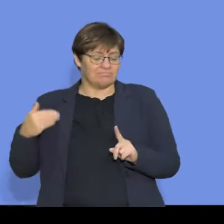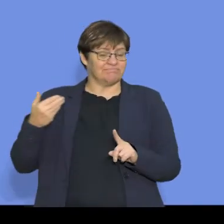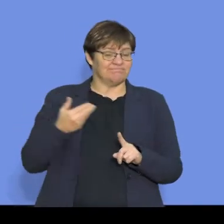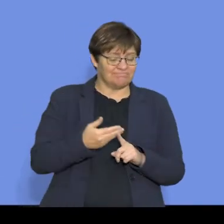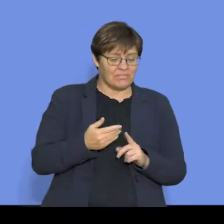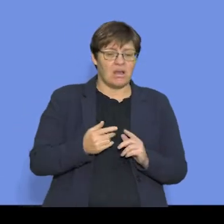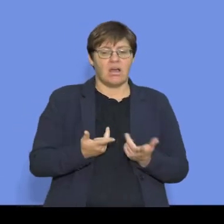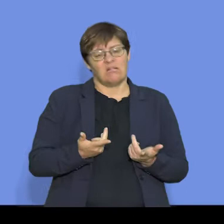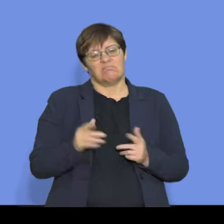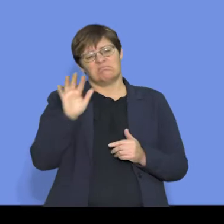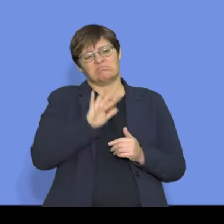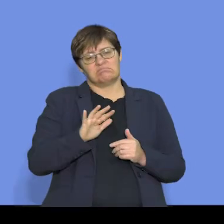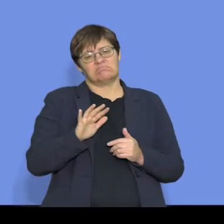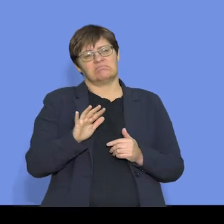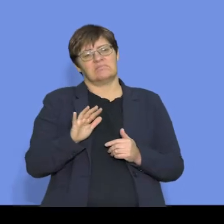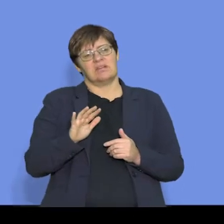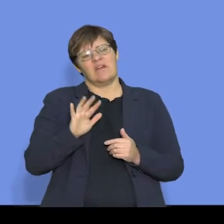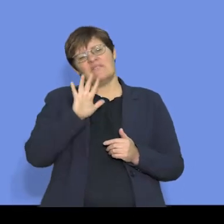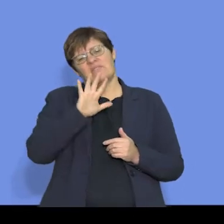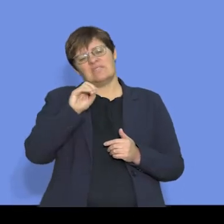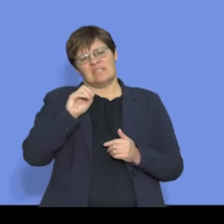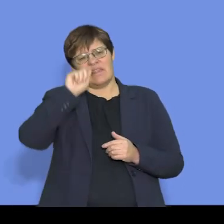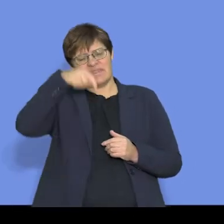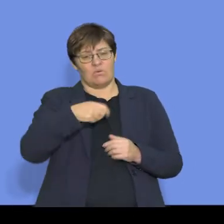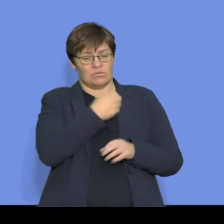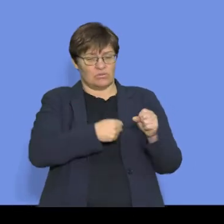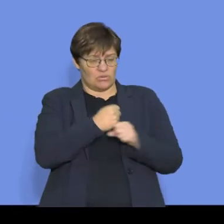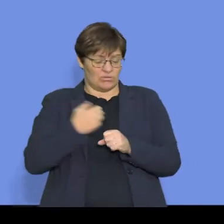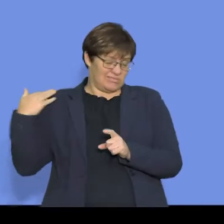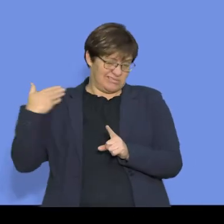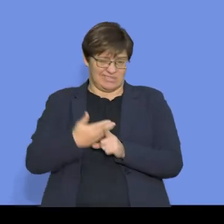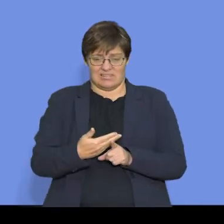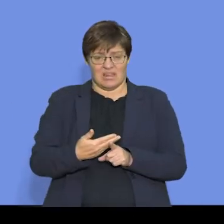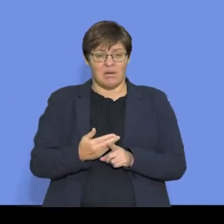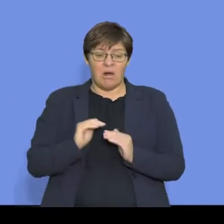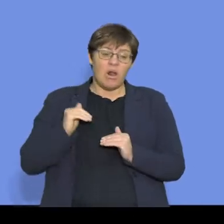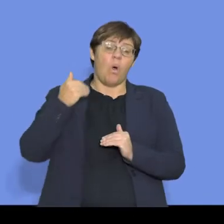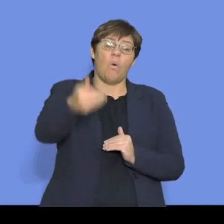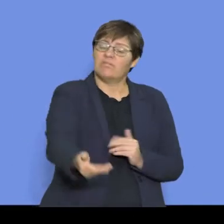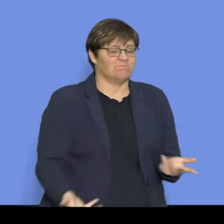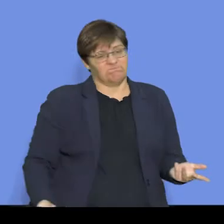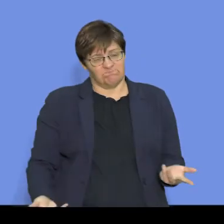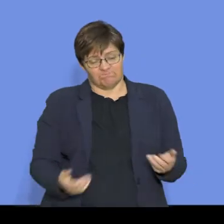used to date materials probably in about the last 50,000 years.